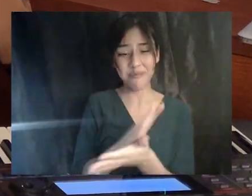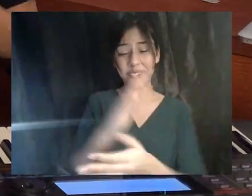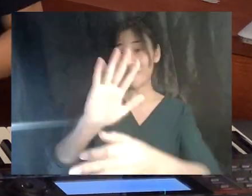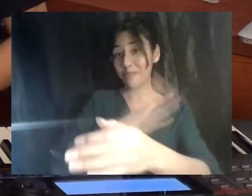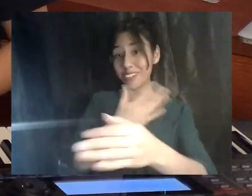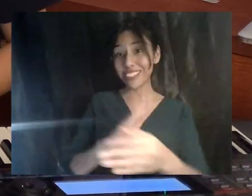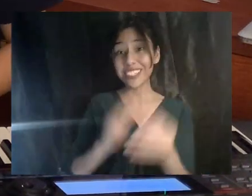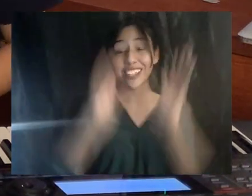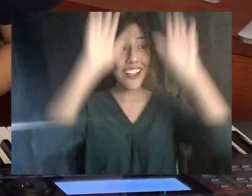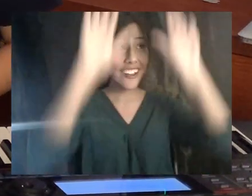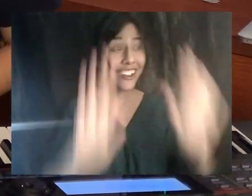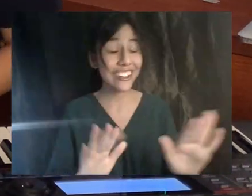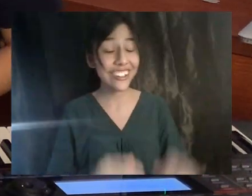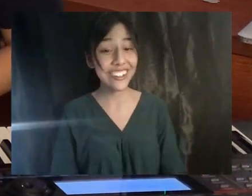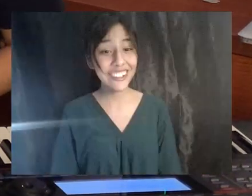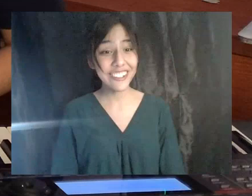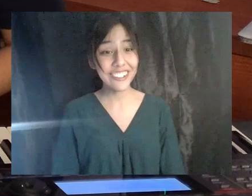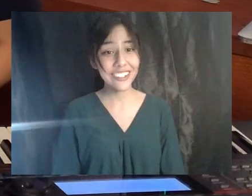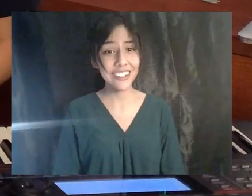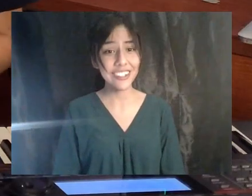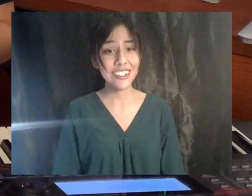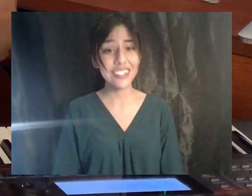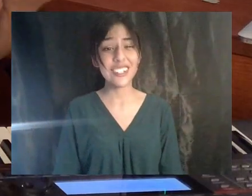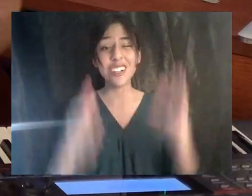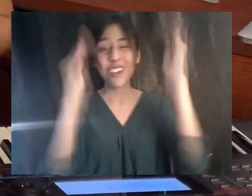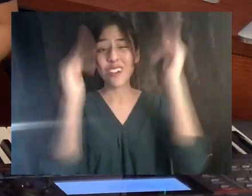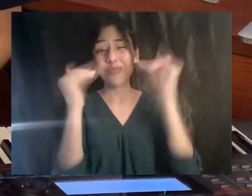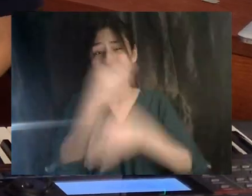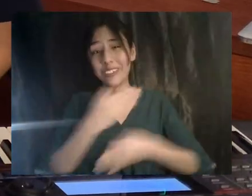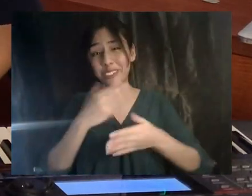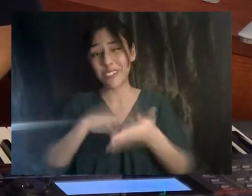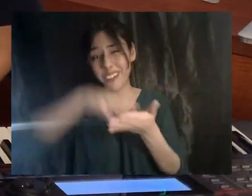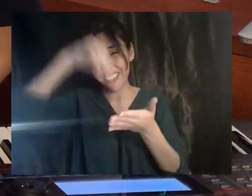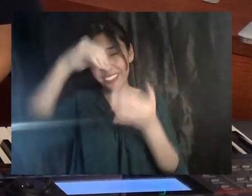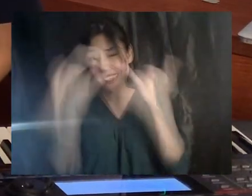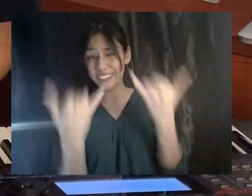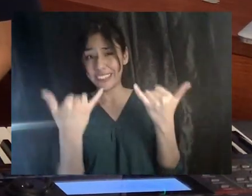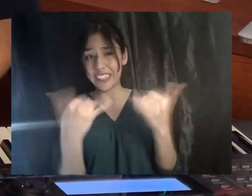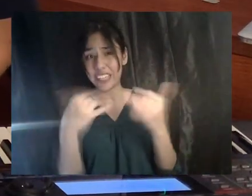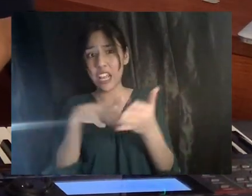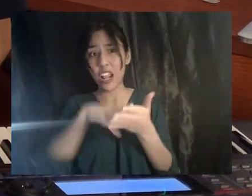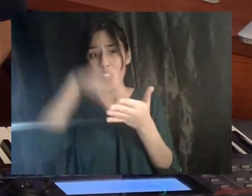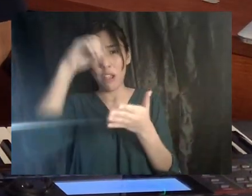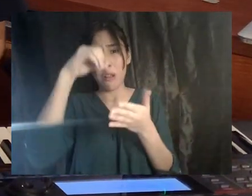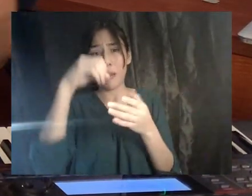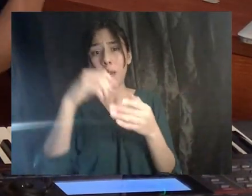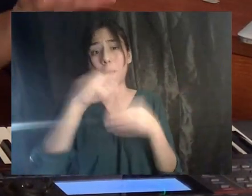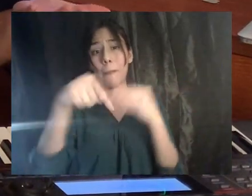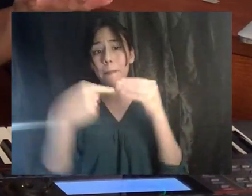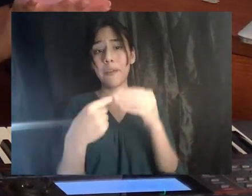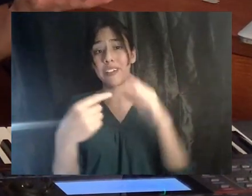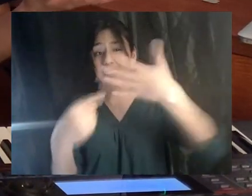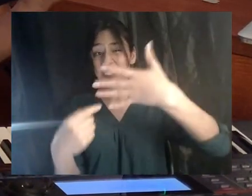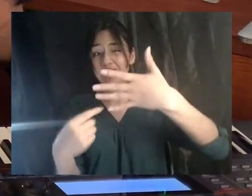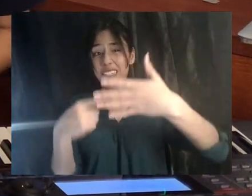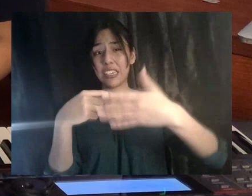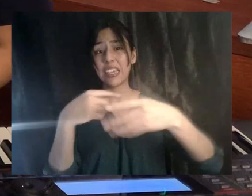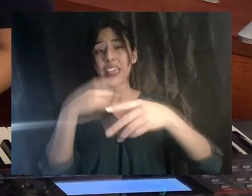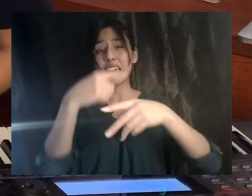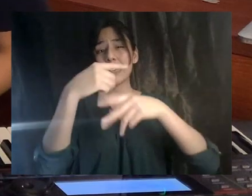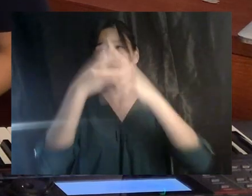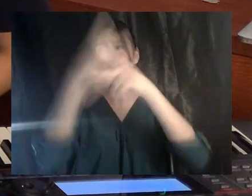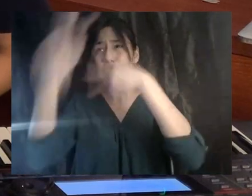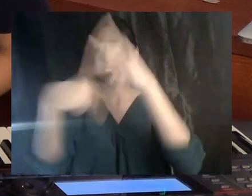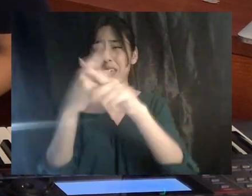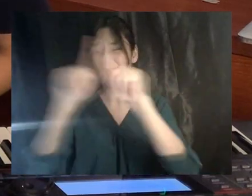music. That was awesome. We hope you enjoyed our lesson today and that you learned about the staff as well as all the different kinds of notes that we